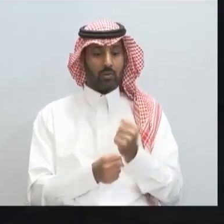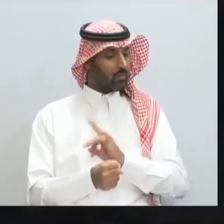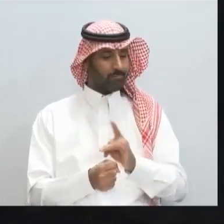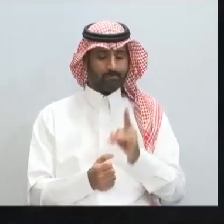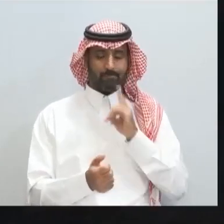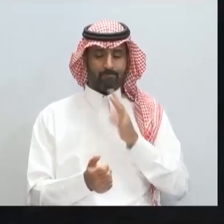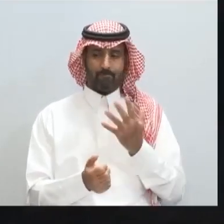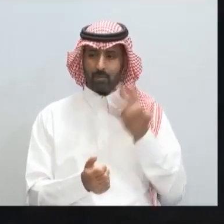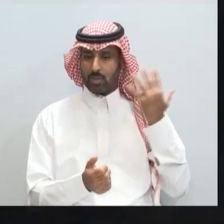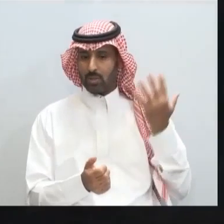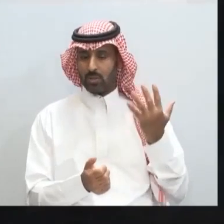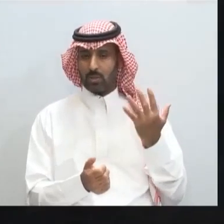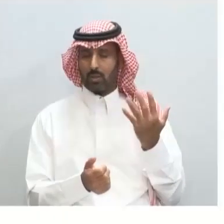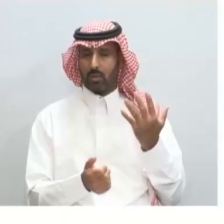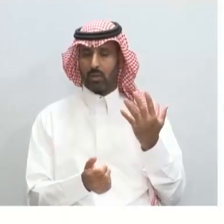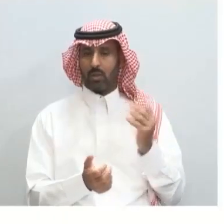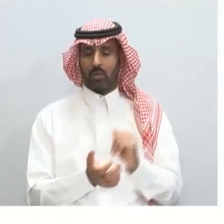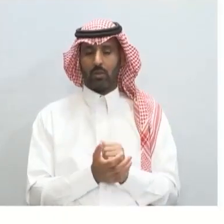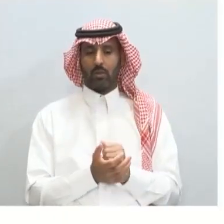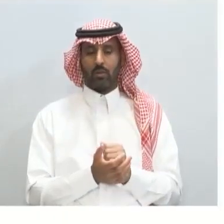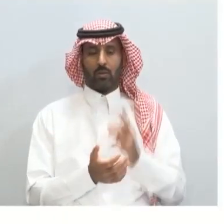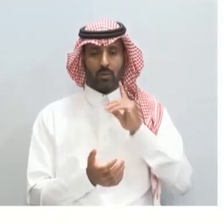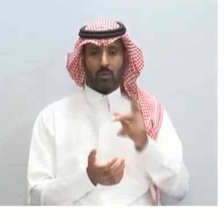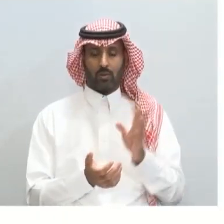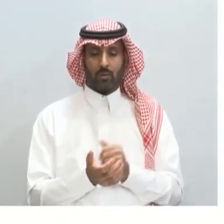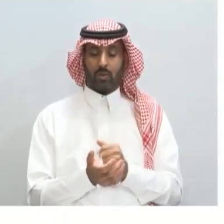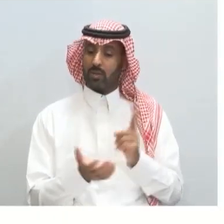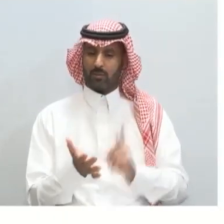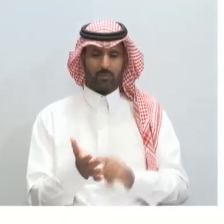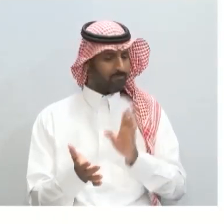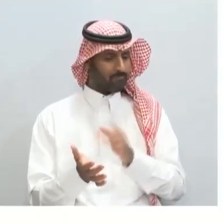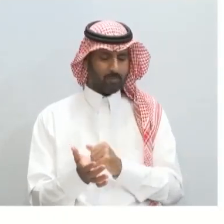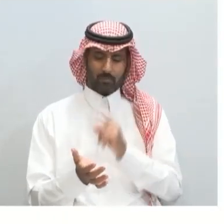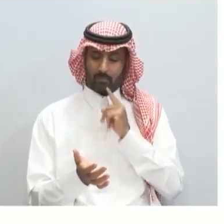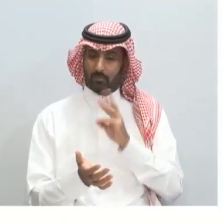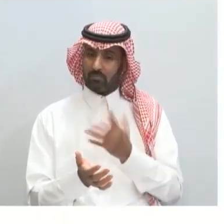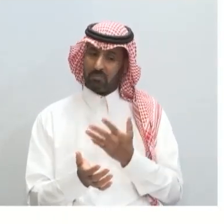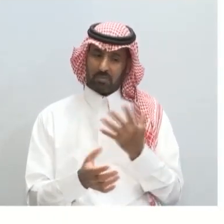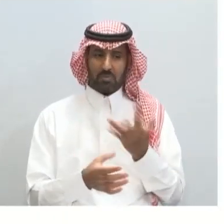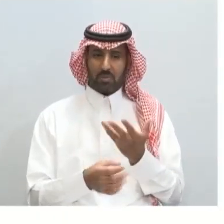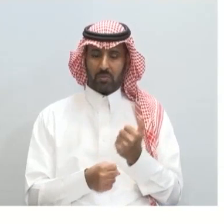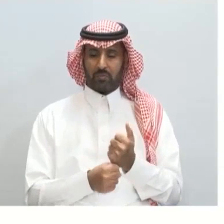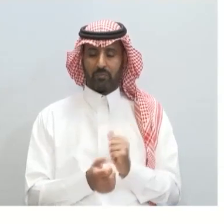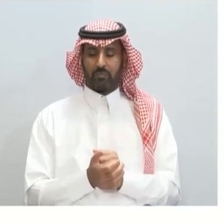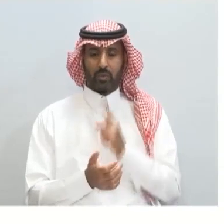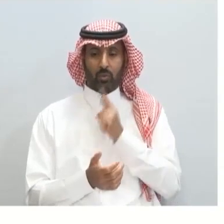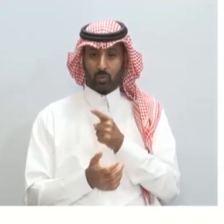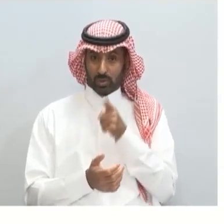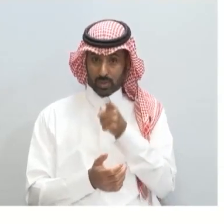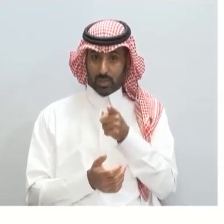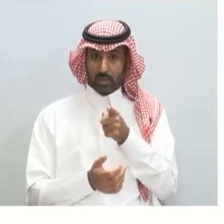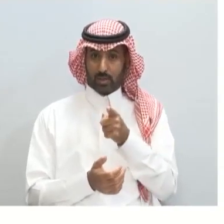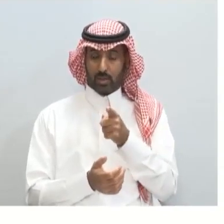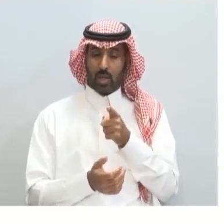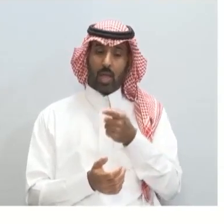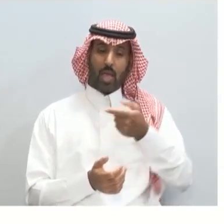something imaginary so again this is a hypothetical or imaginary situation you're saying that